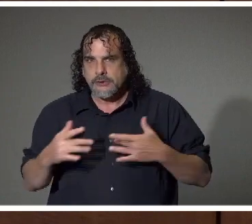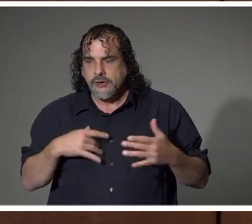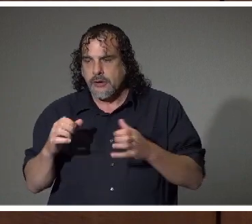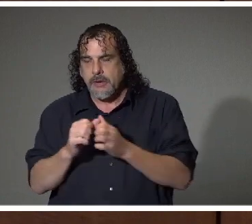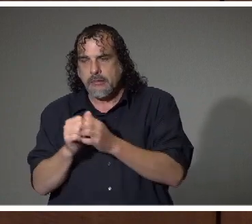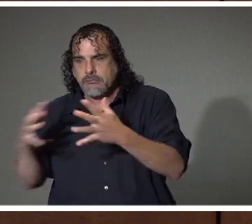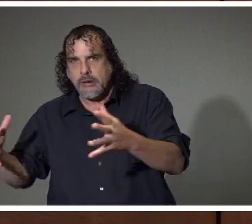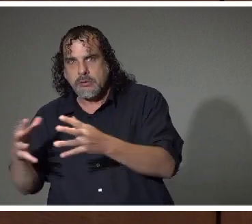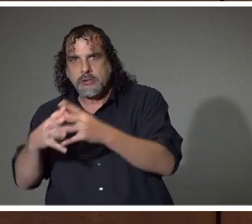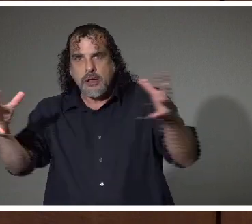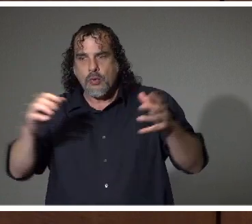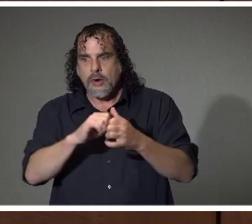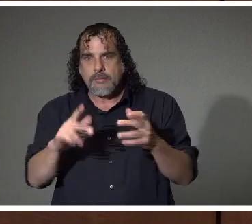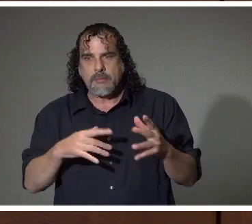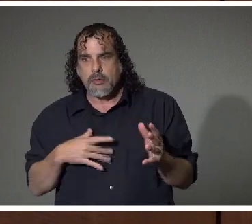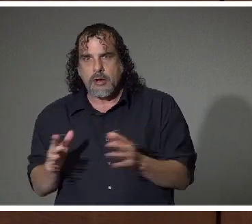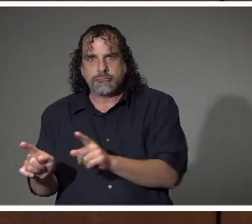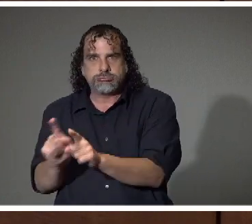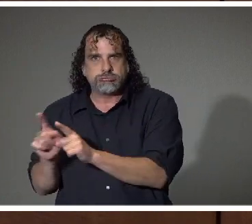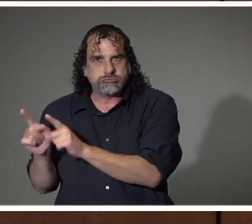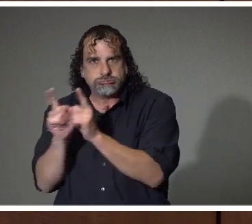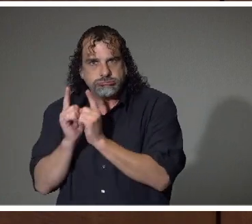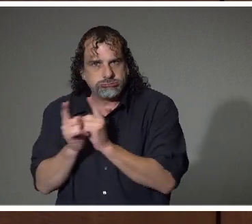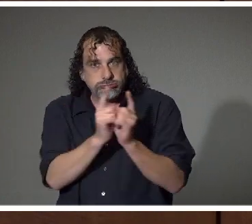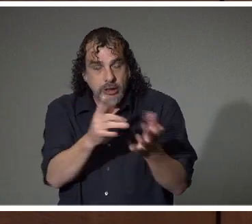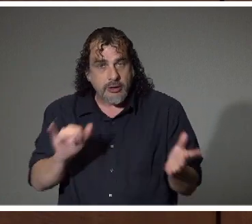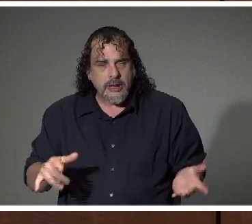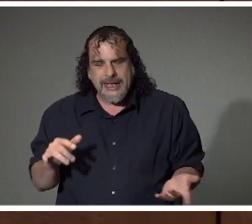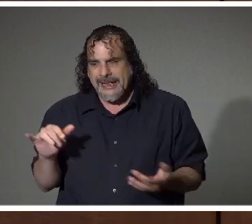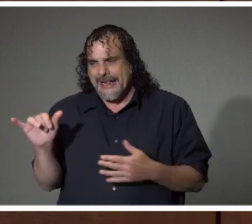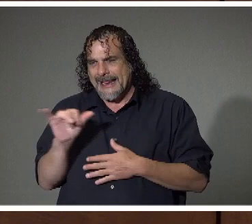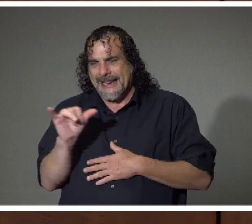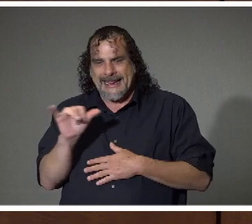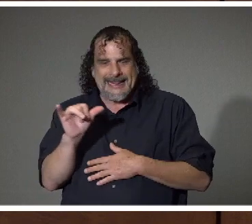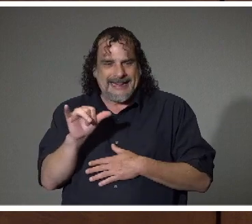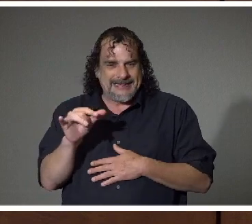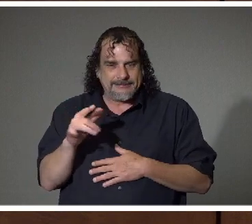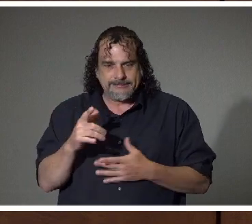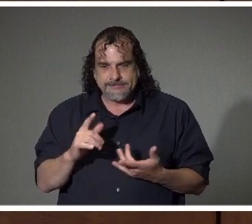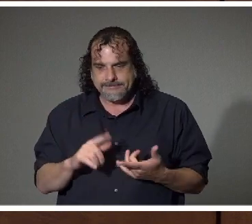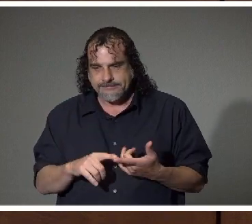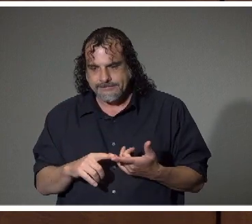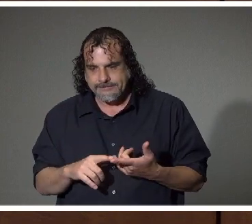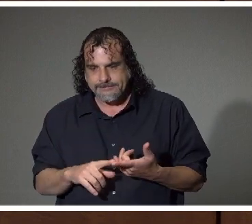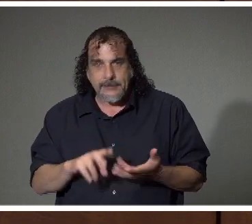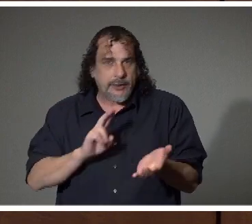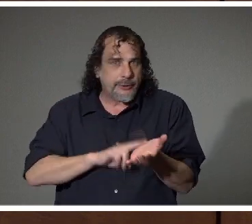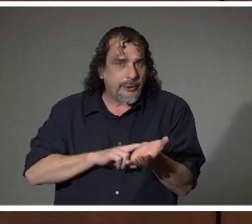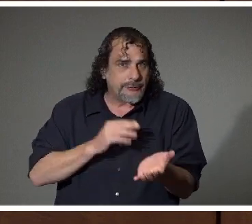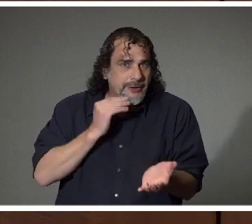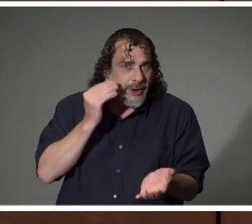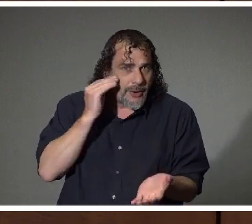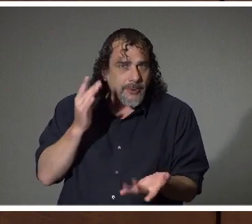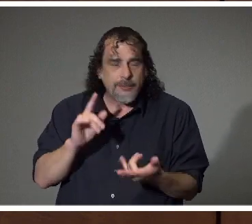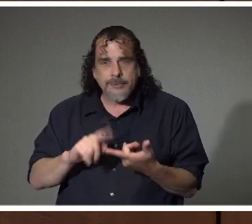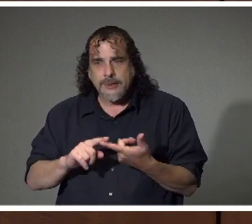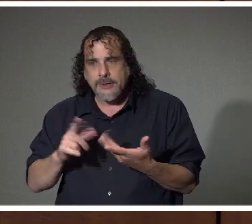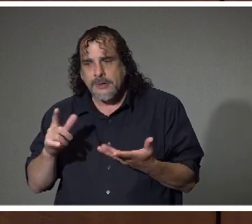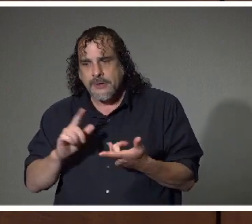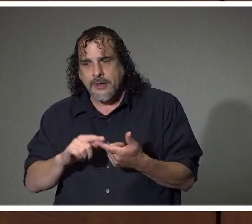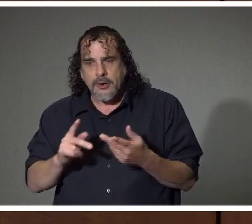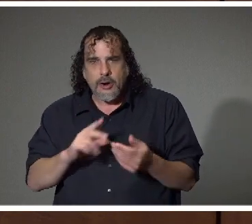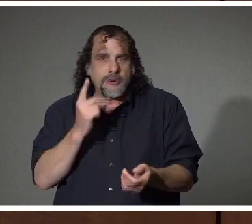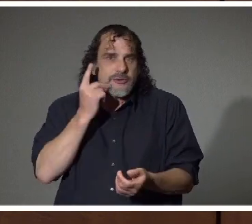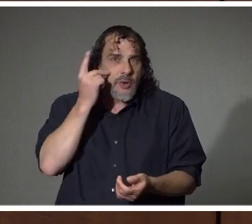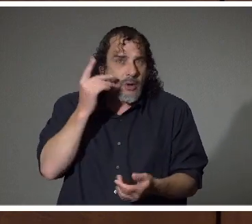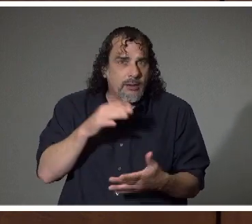where people are close together. This could be in a situation such as a congregate setting, nursing home, so we're watching that very closely and trying to make